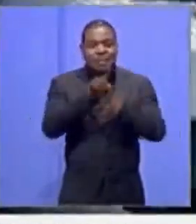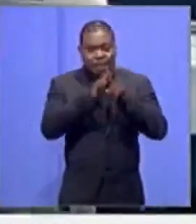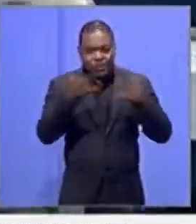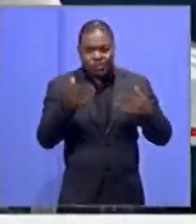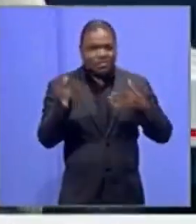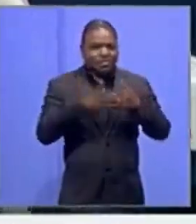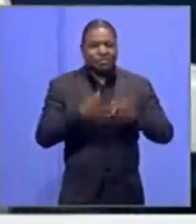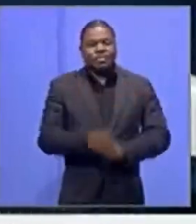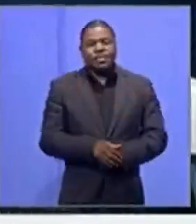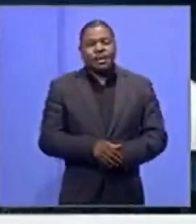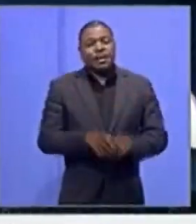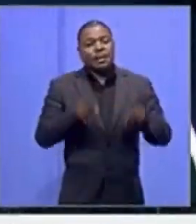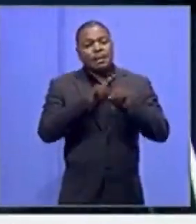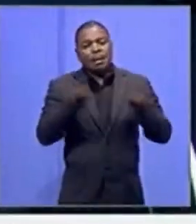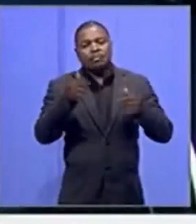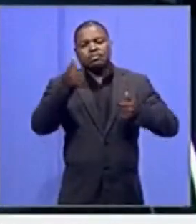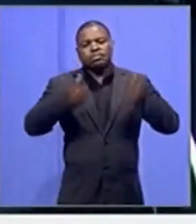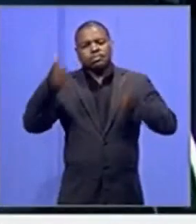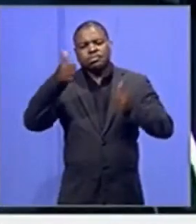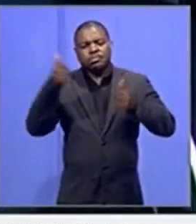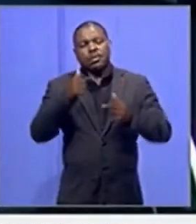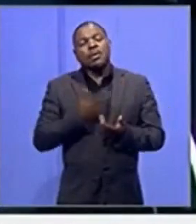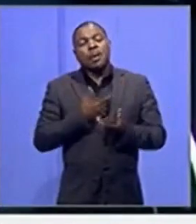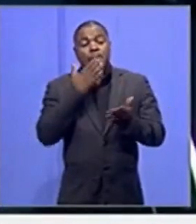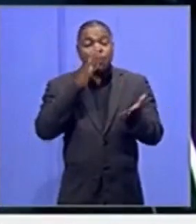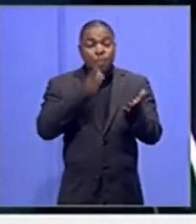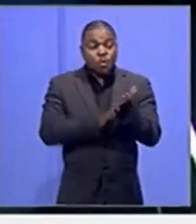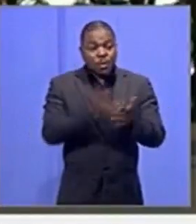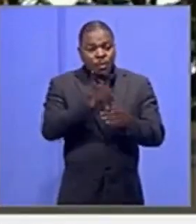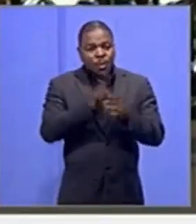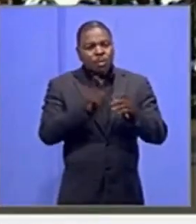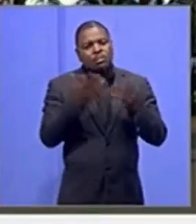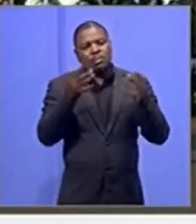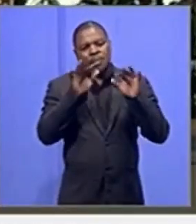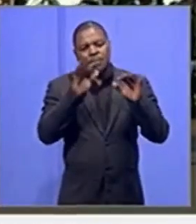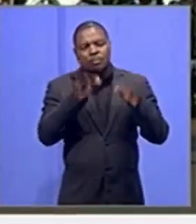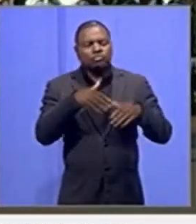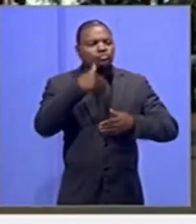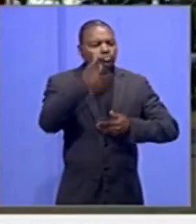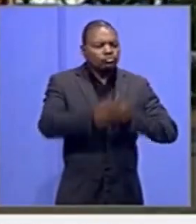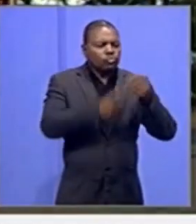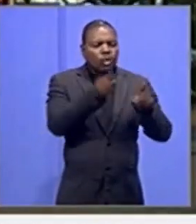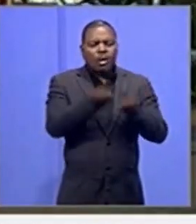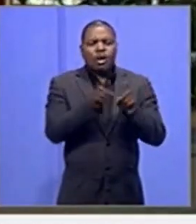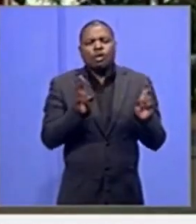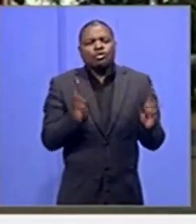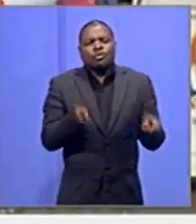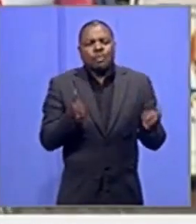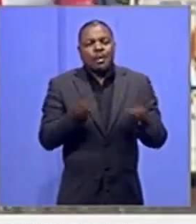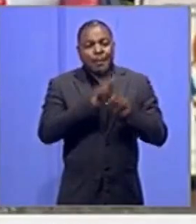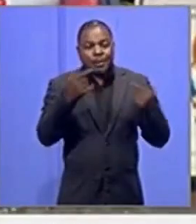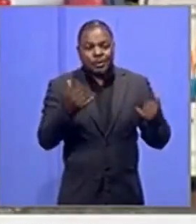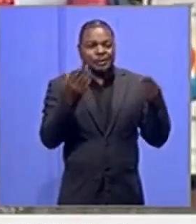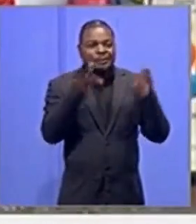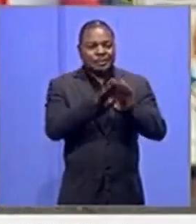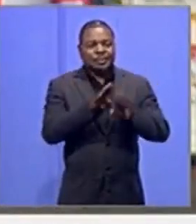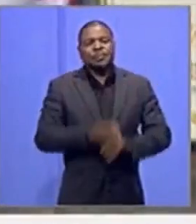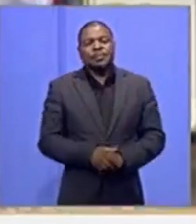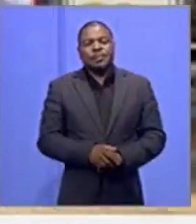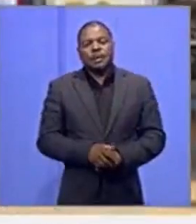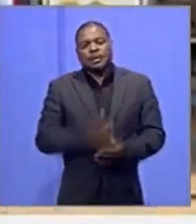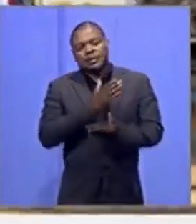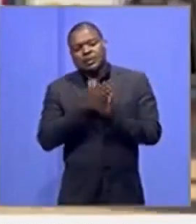Se se diregile le ge bahlankedi ba dirile dikholofetšo tša gore bophelo bo tla tšwela pele ka moo go tlwaelegilego. Badudi ba